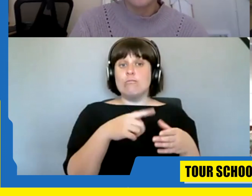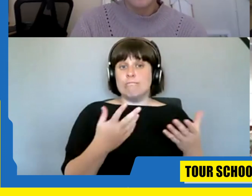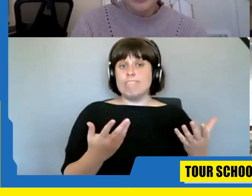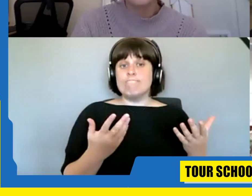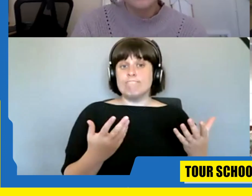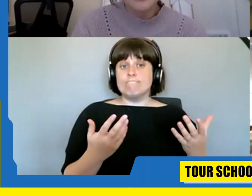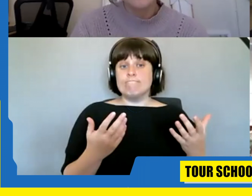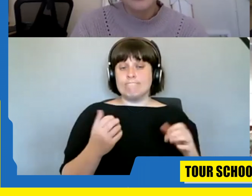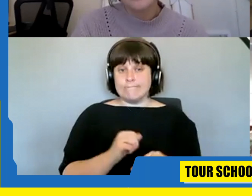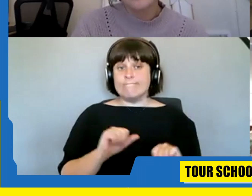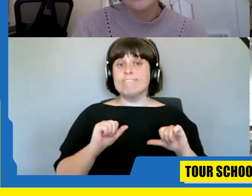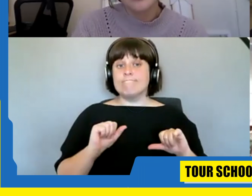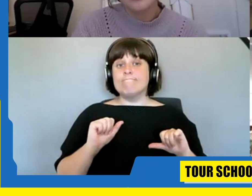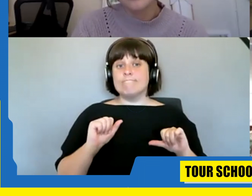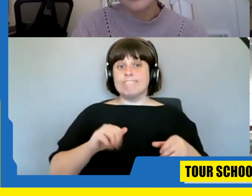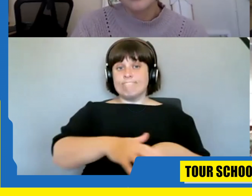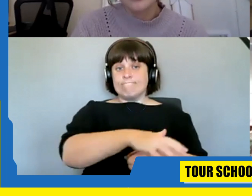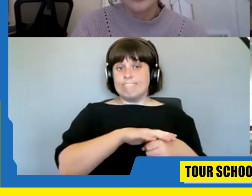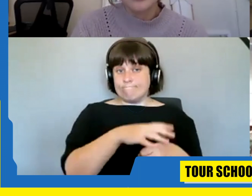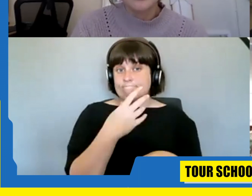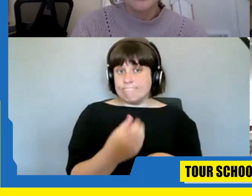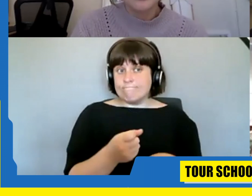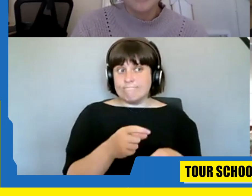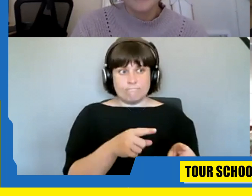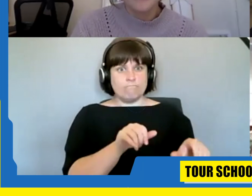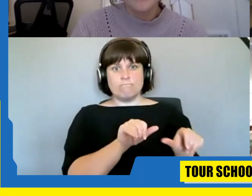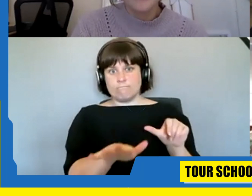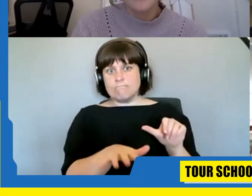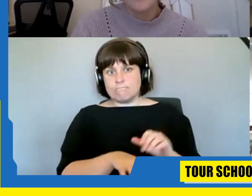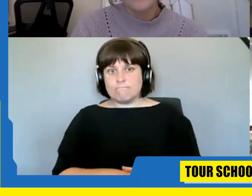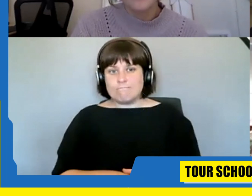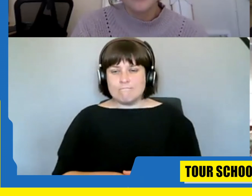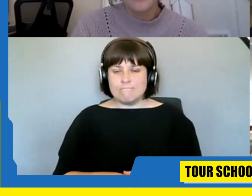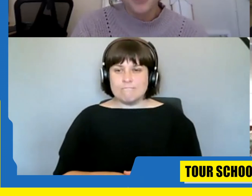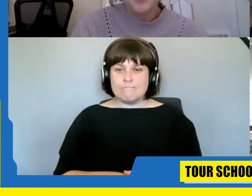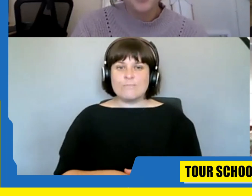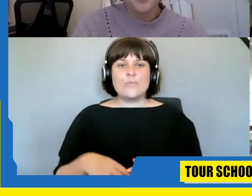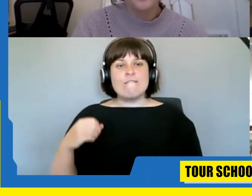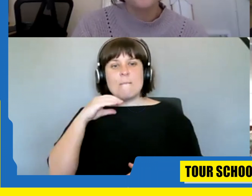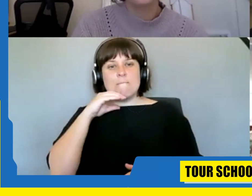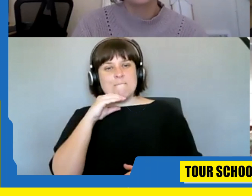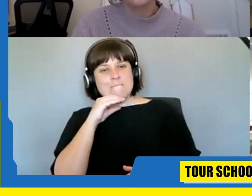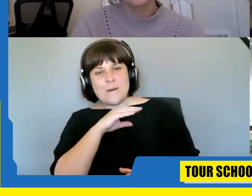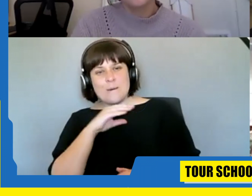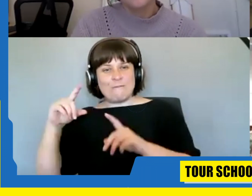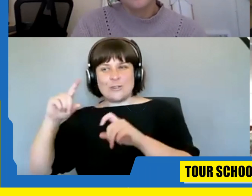Council, and that's excellent. And they get the Melbourne photographers to come up,